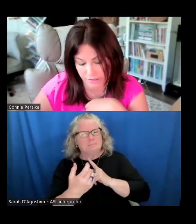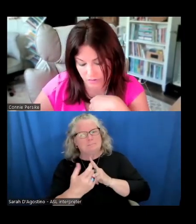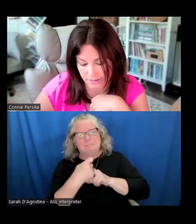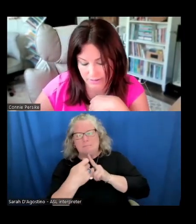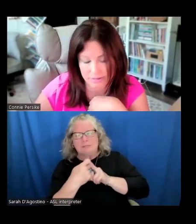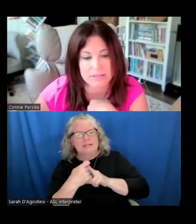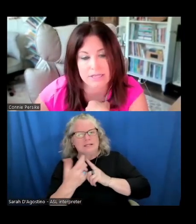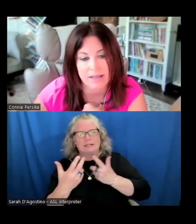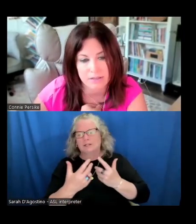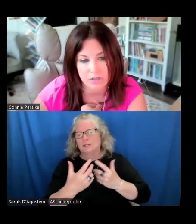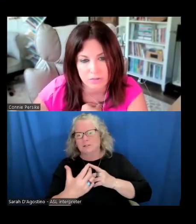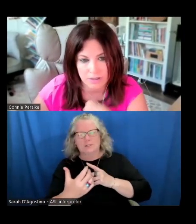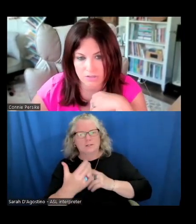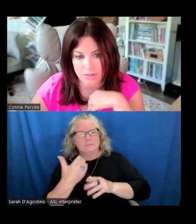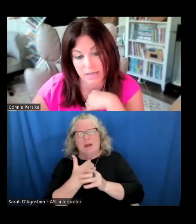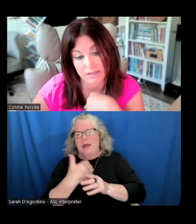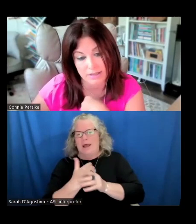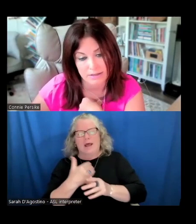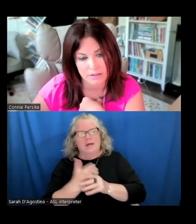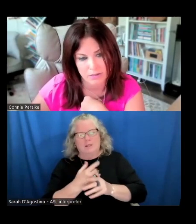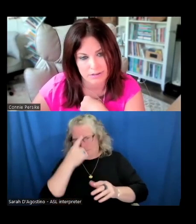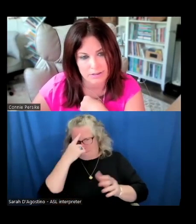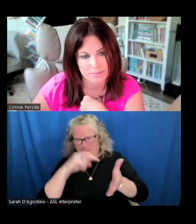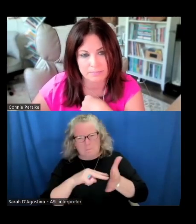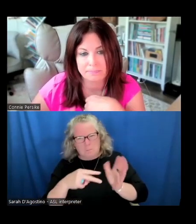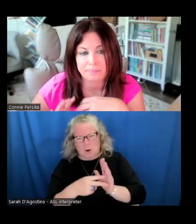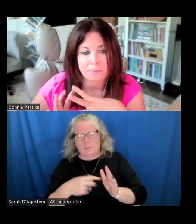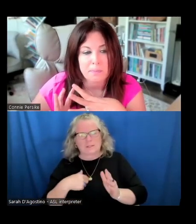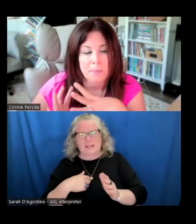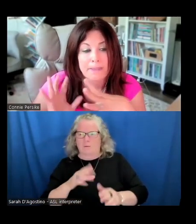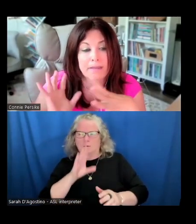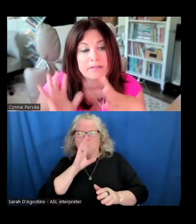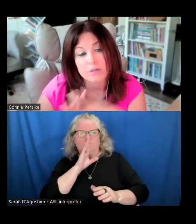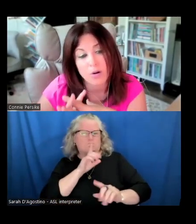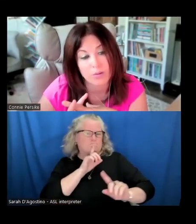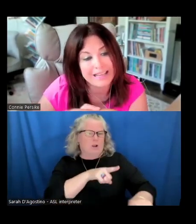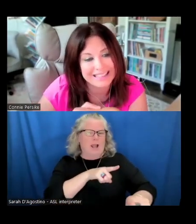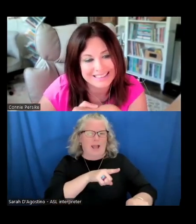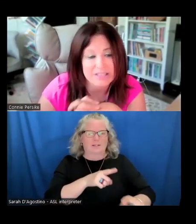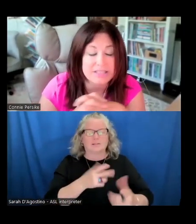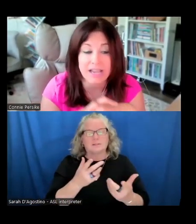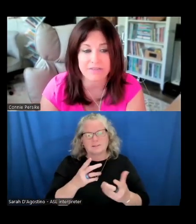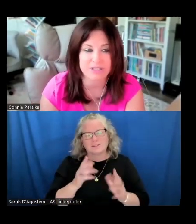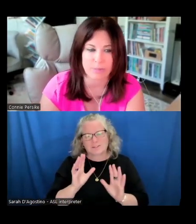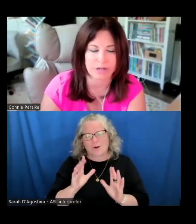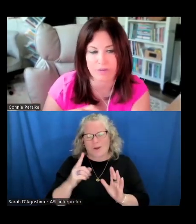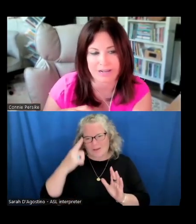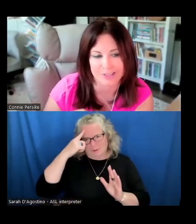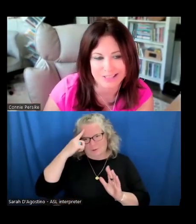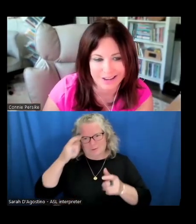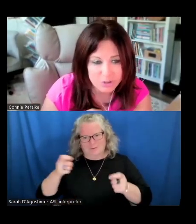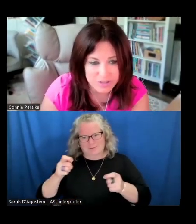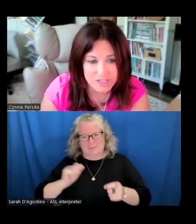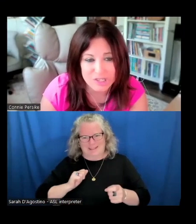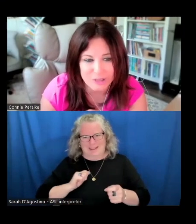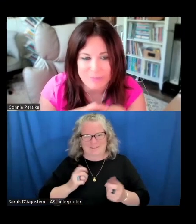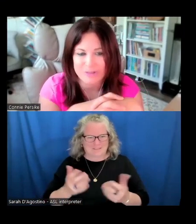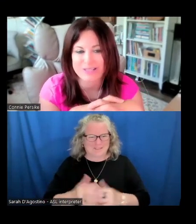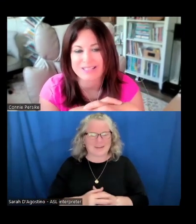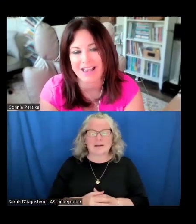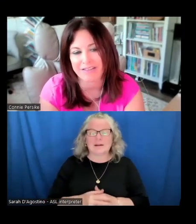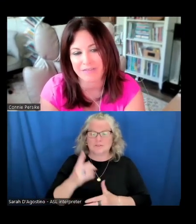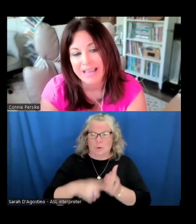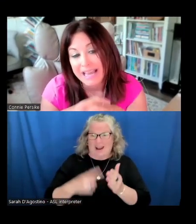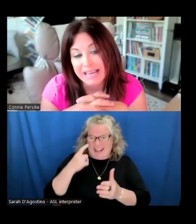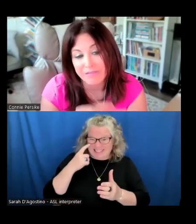more frustrated to that situation and to that student. So this is kind of a summary of what I just said. Traditional